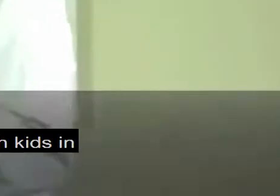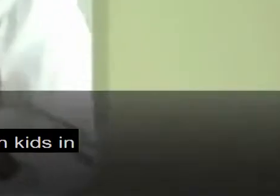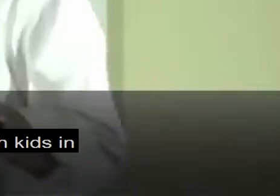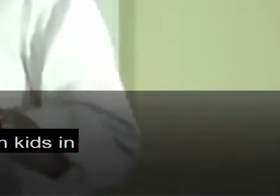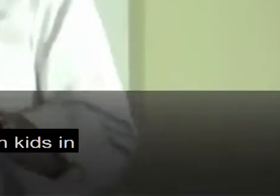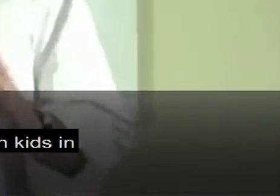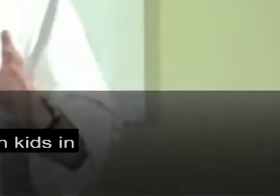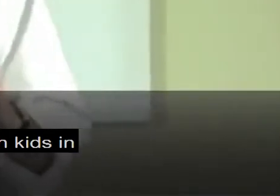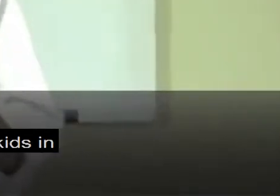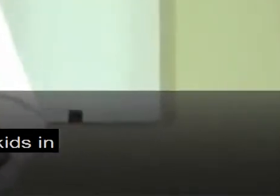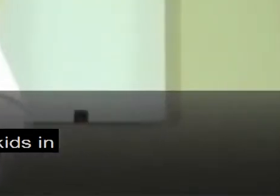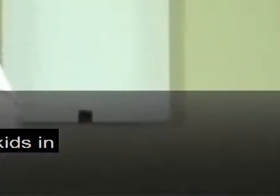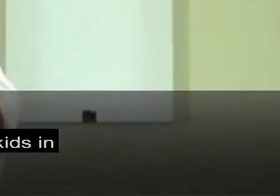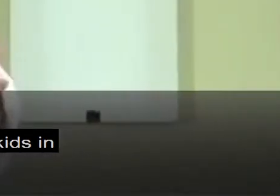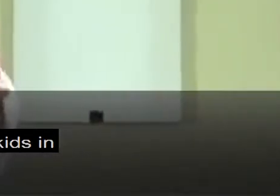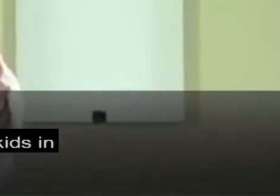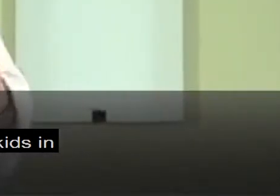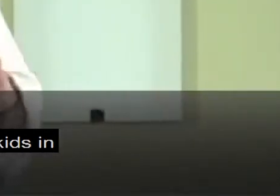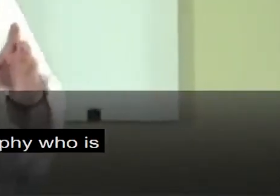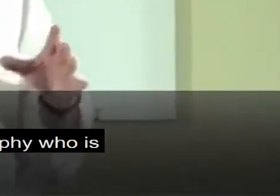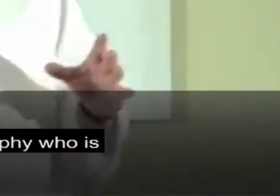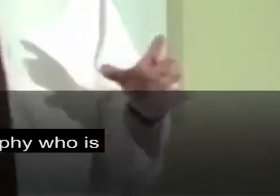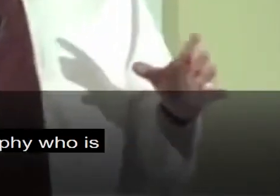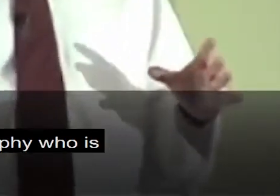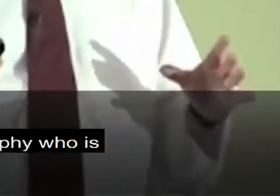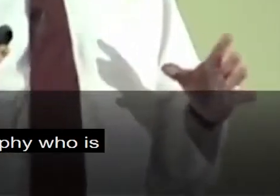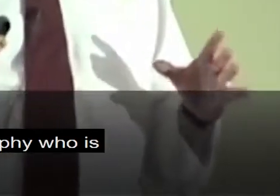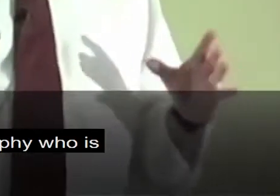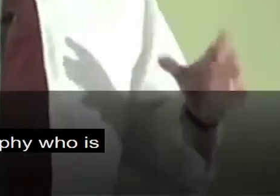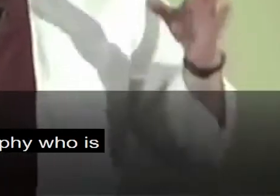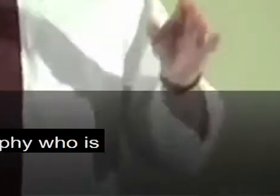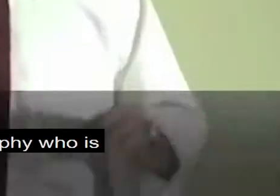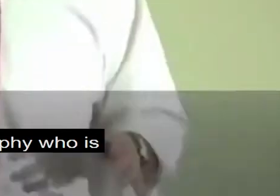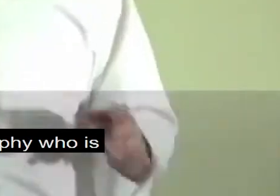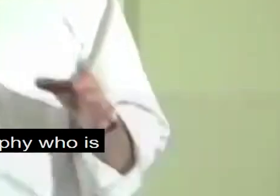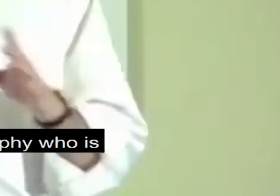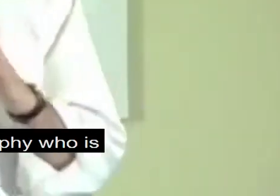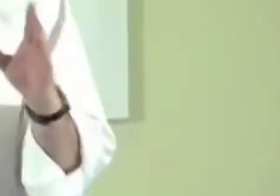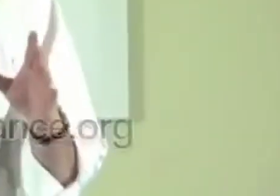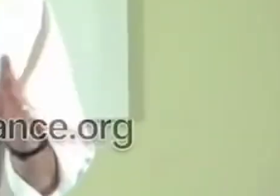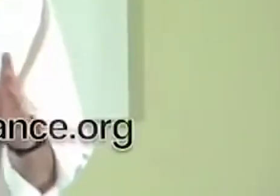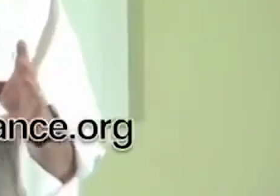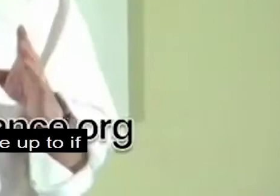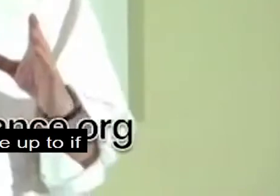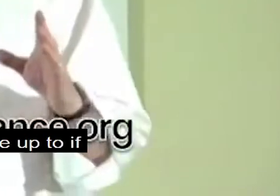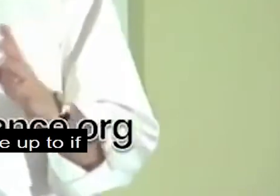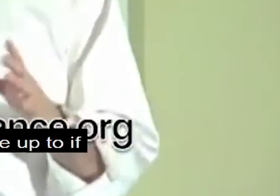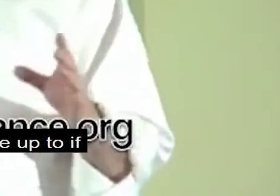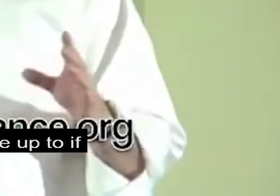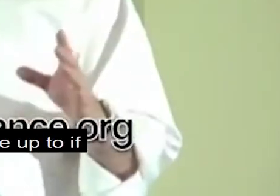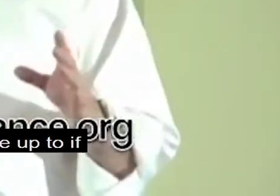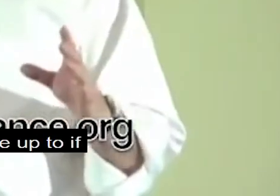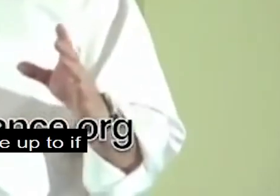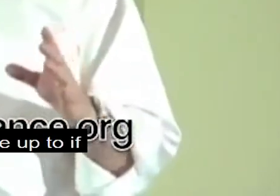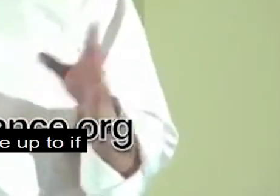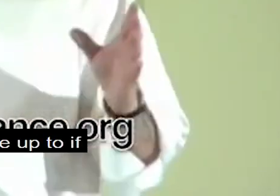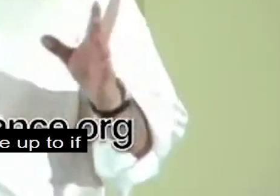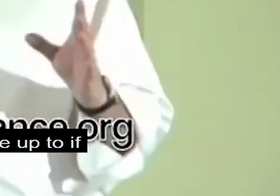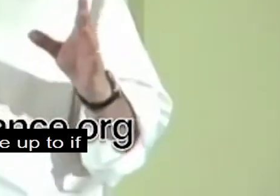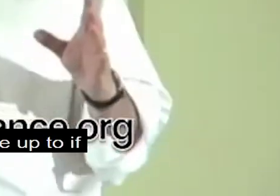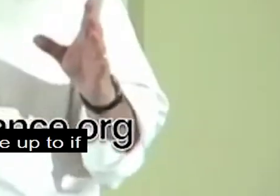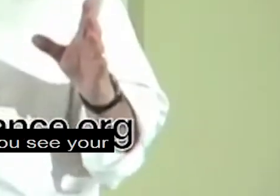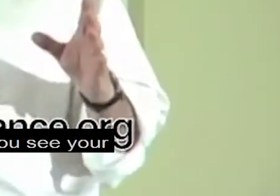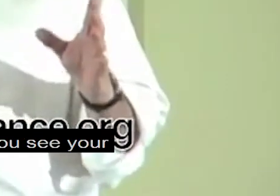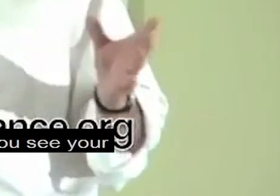I think if you're working with kids in general, but challenging kids in particular, you need a philosophy. Who is this kid? What's he about? What's